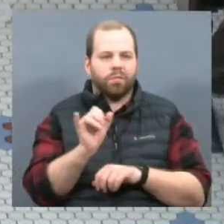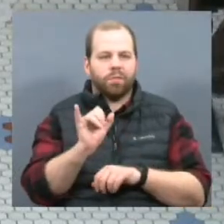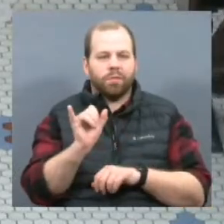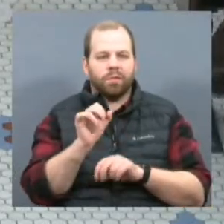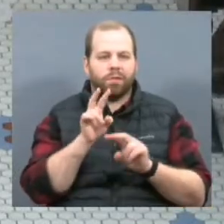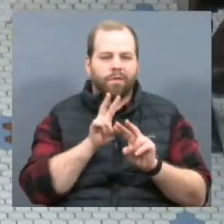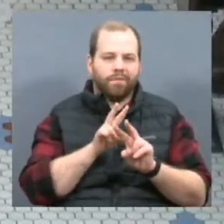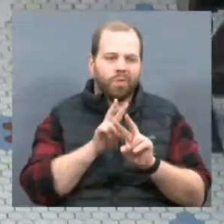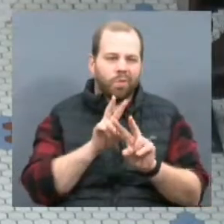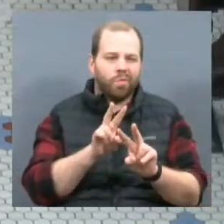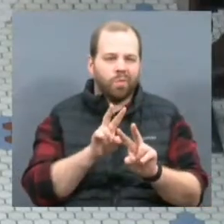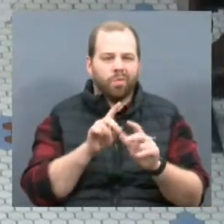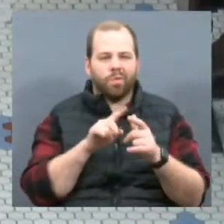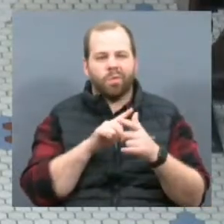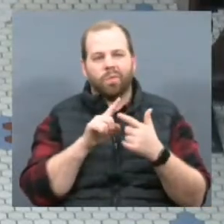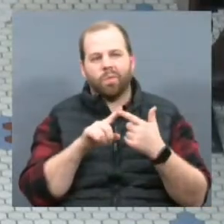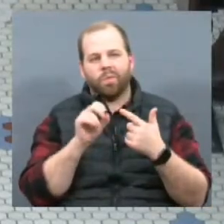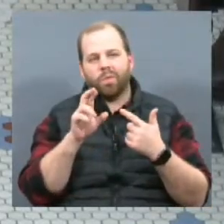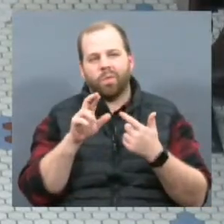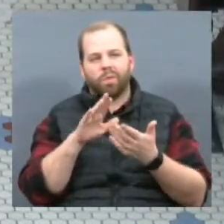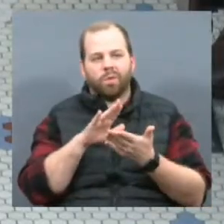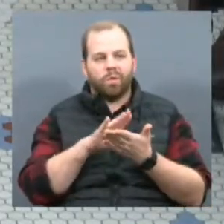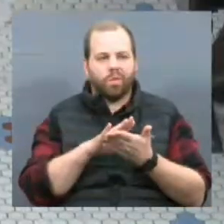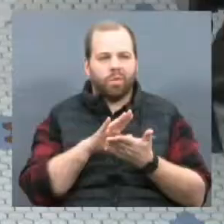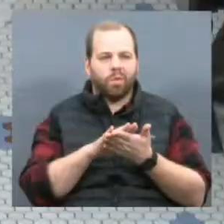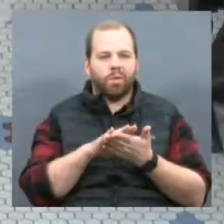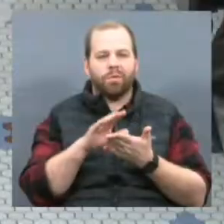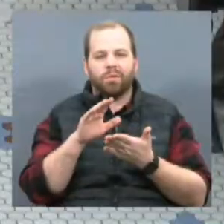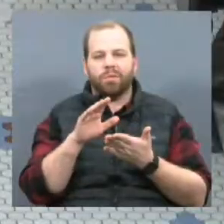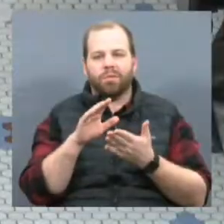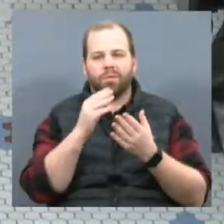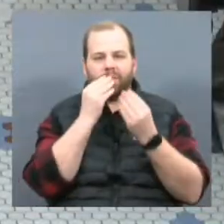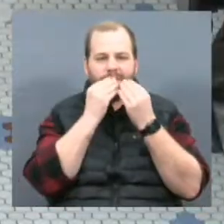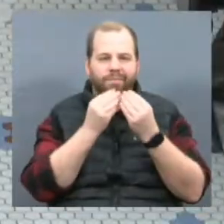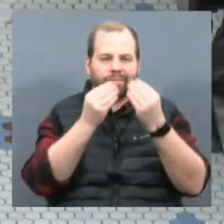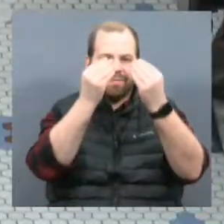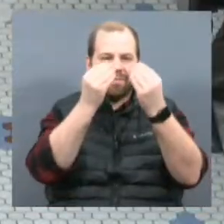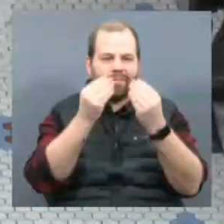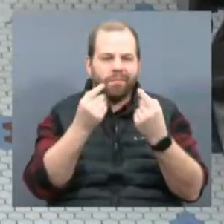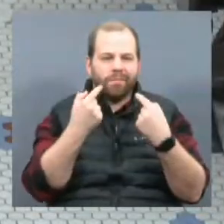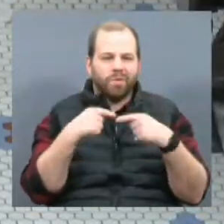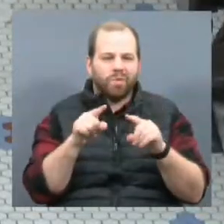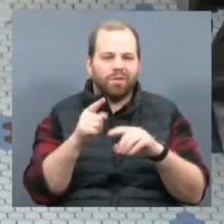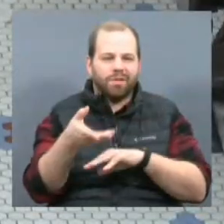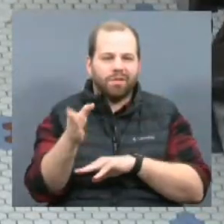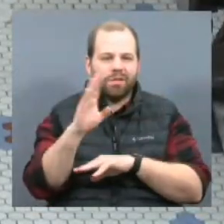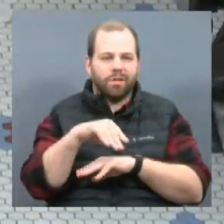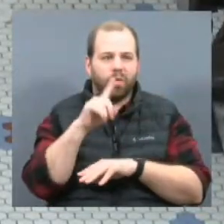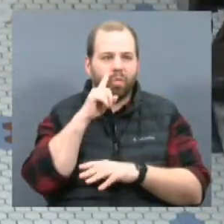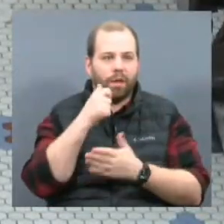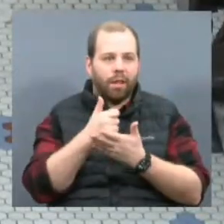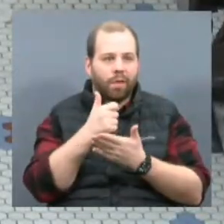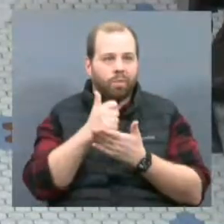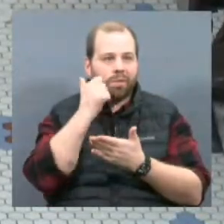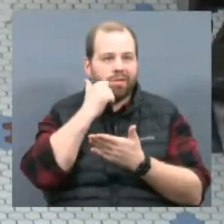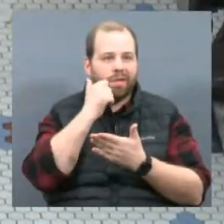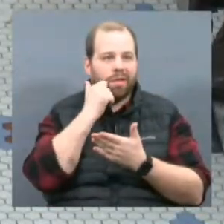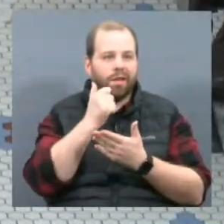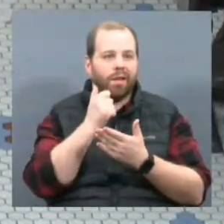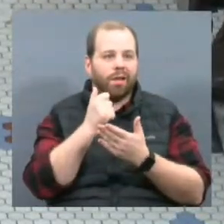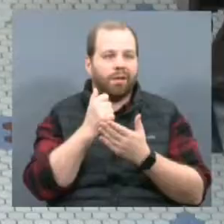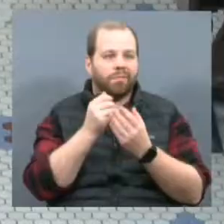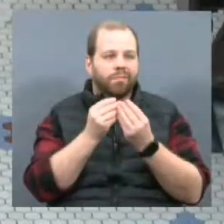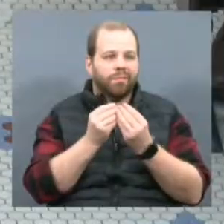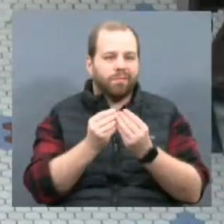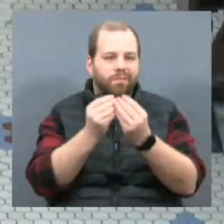a funeral, or school mass during the day, it would help with daily mass. Is it going to eliminate